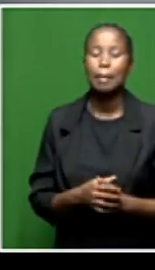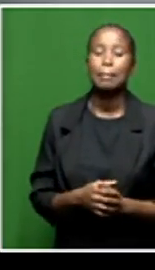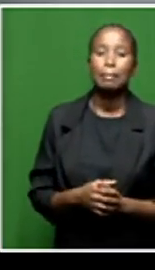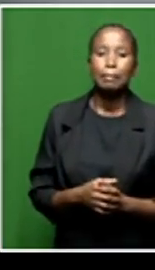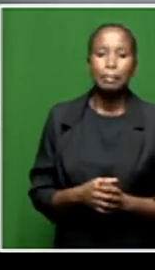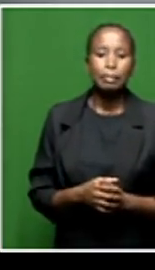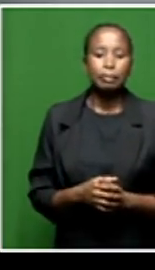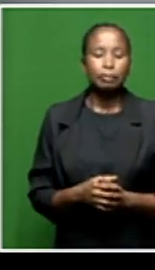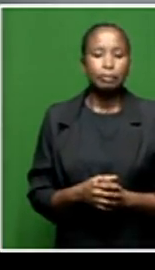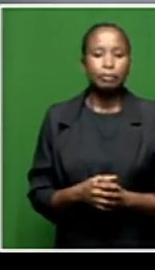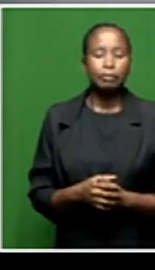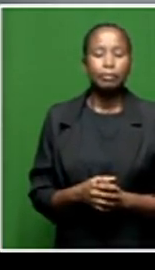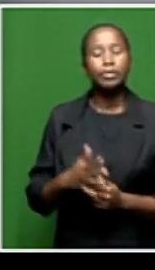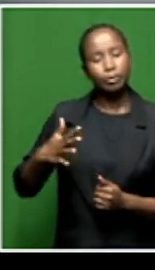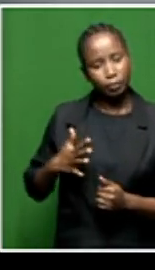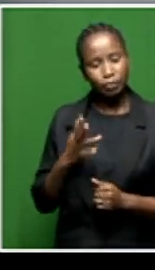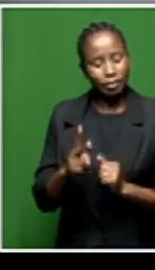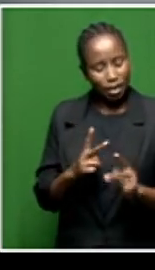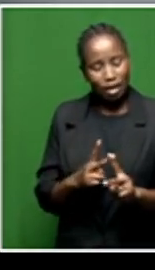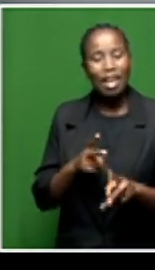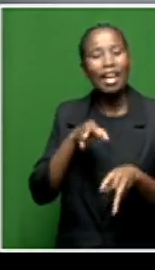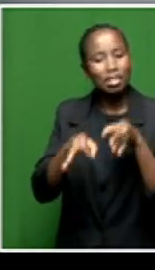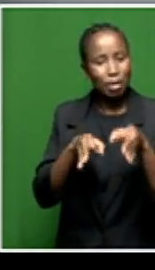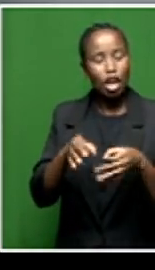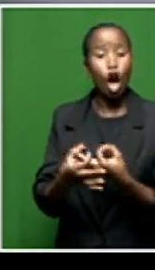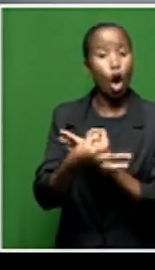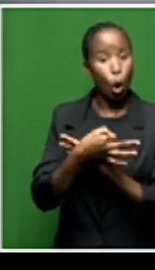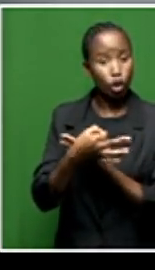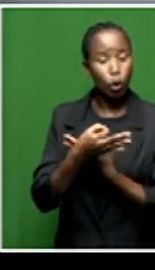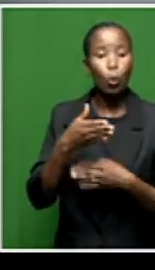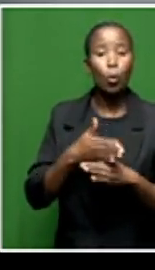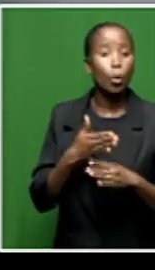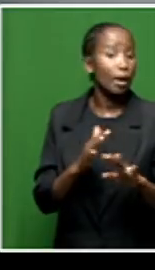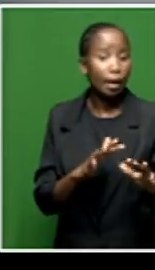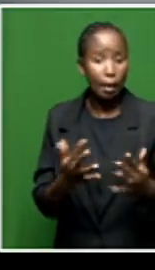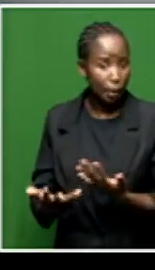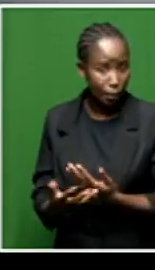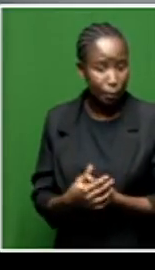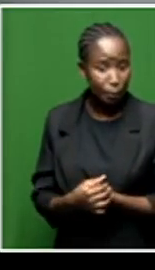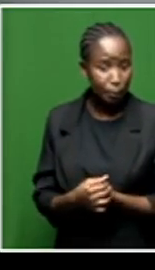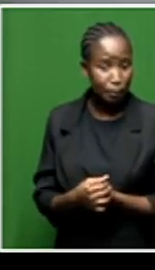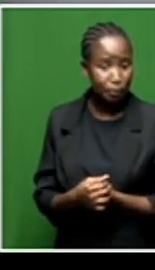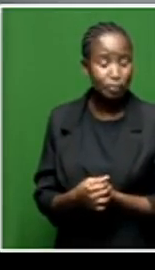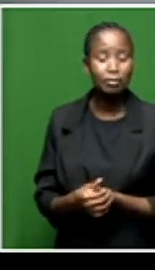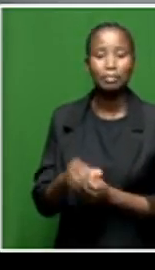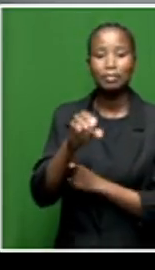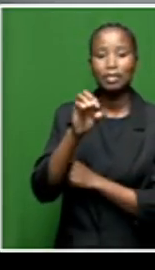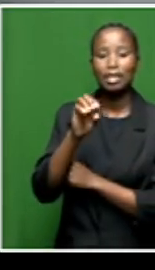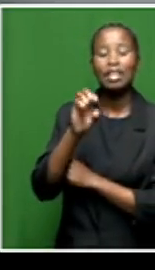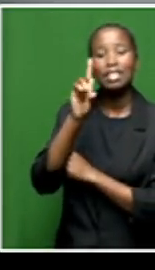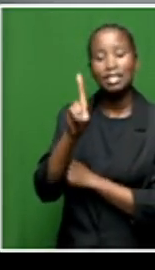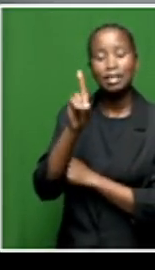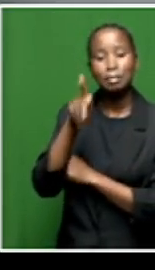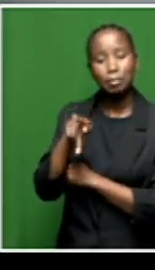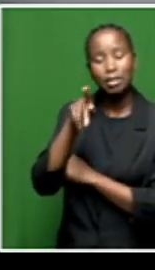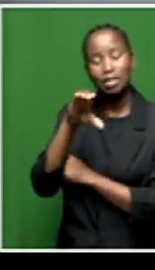be indicating how the Hawks operate. All the members in the DPCI have taken an